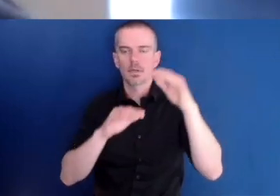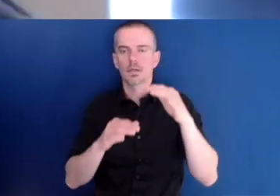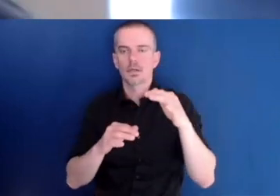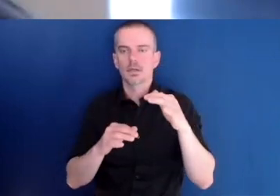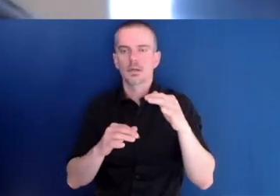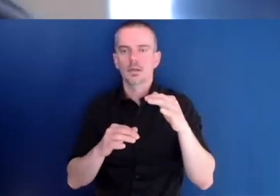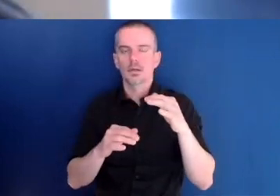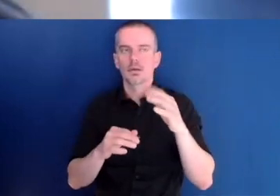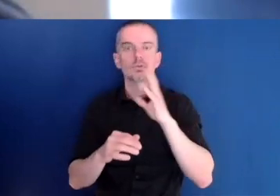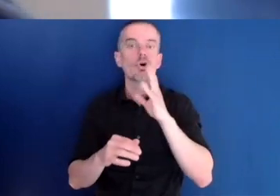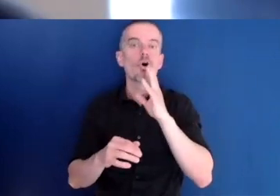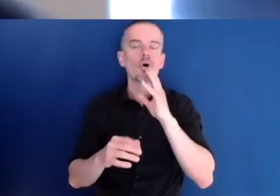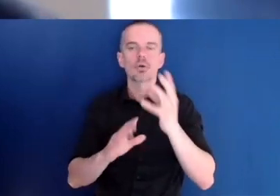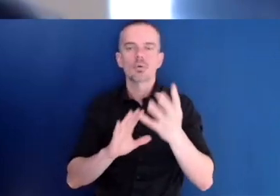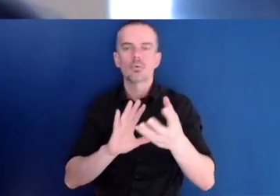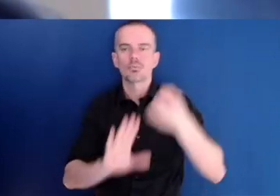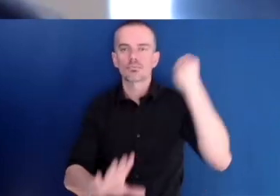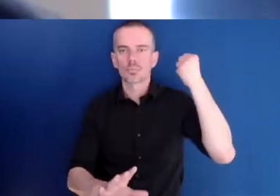removing awards and